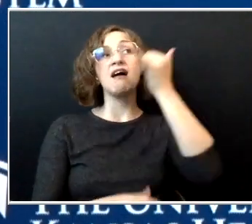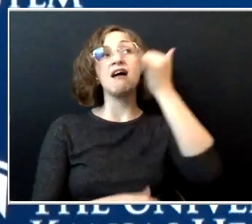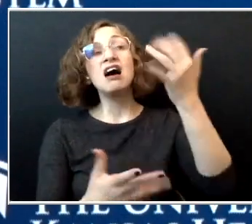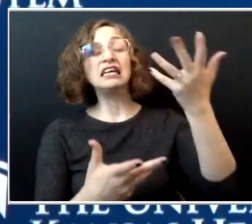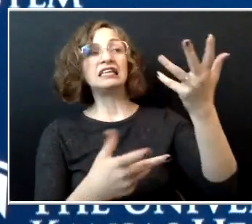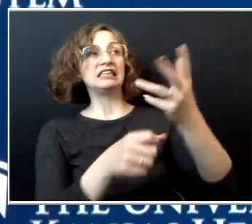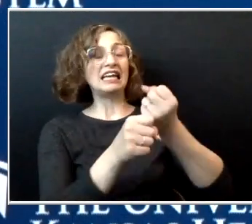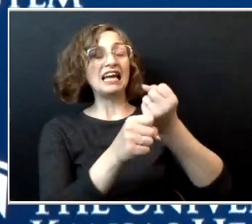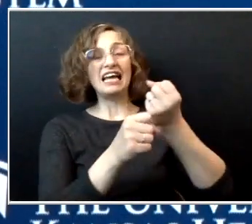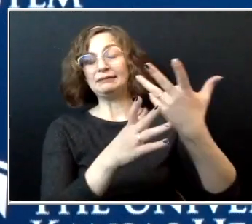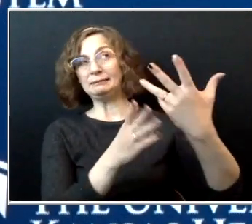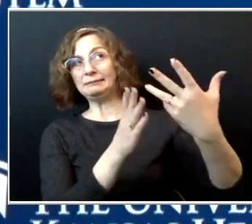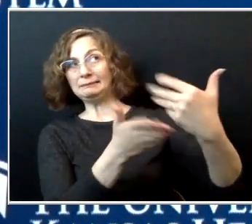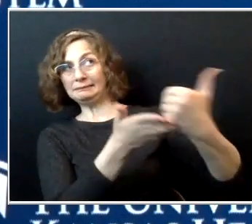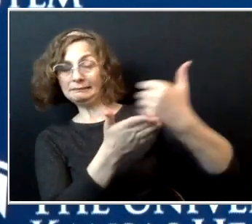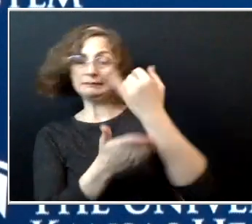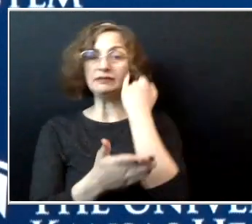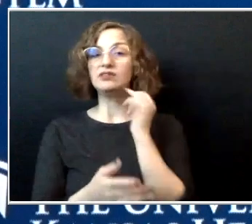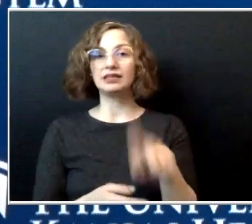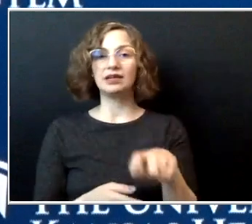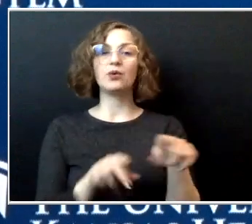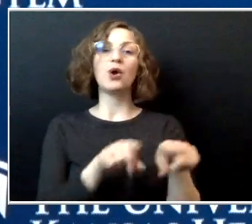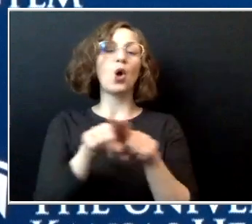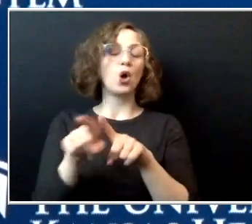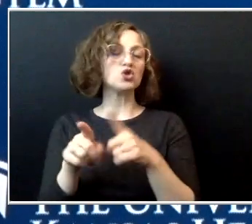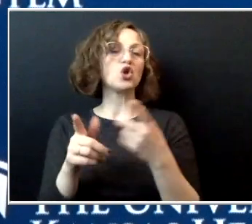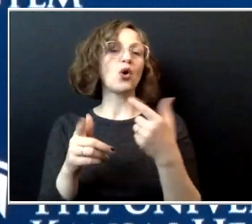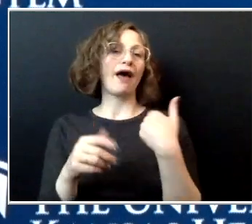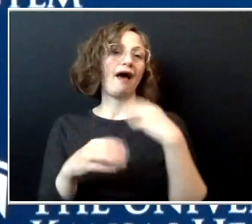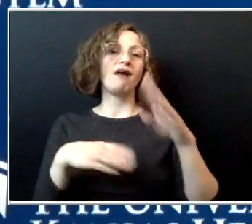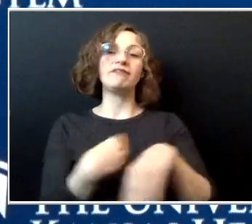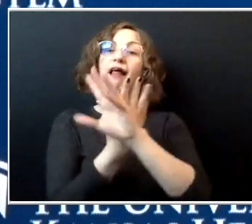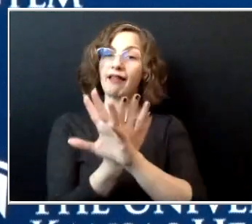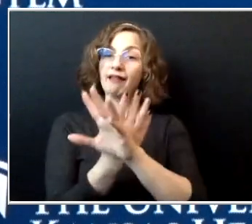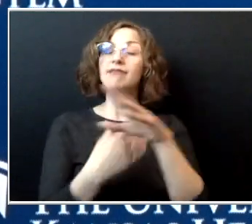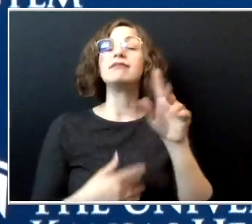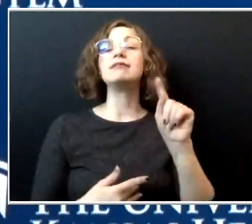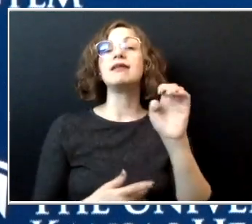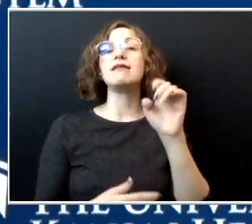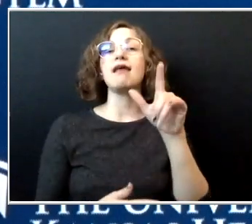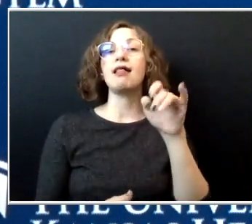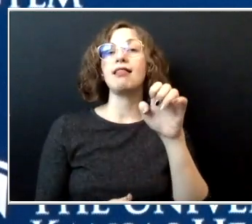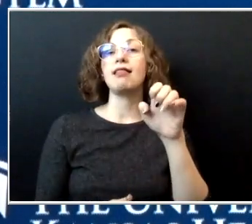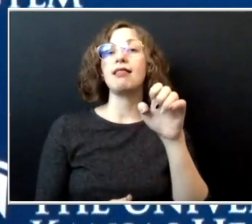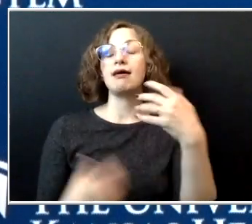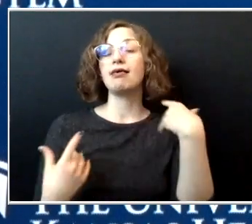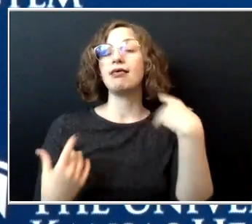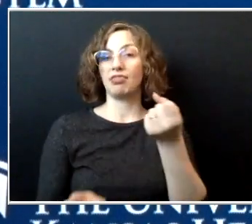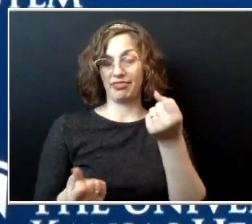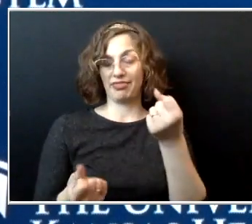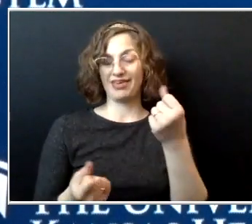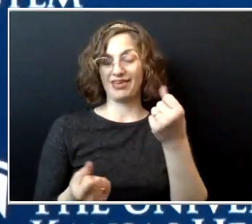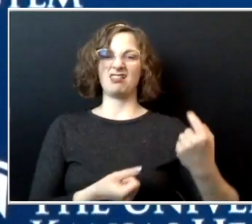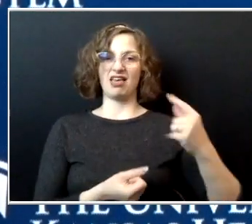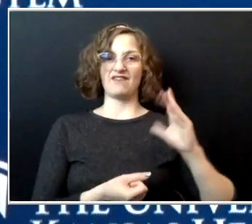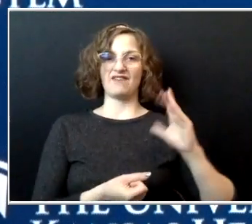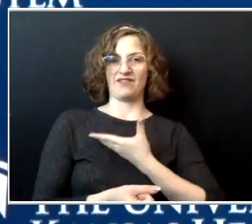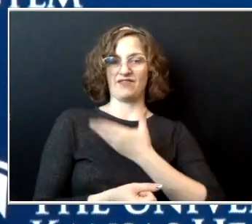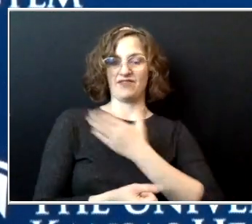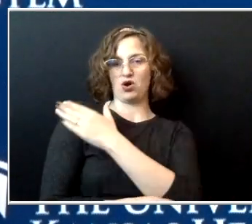like telebehavioral health, so we have telehealth in 11 of our rural health clinics. We have home-based care. We've done